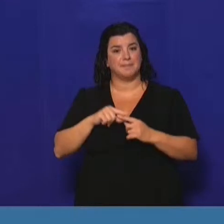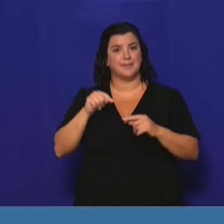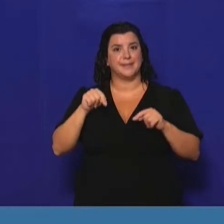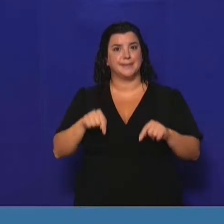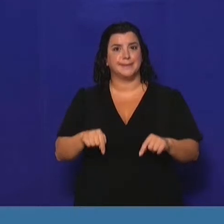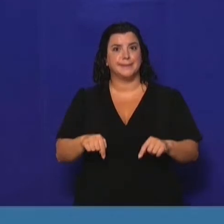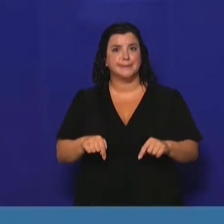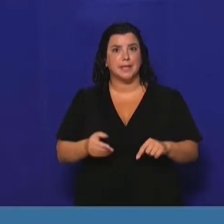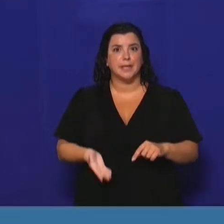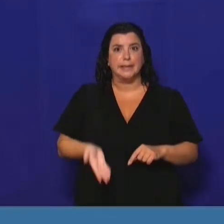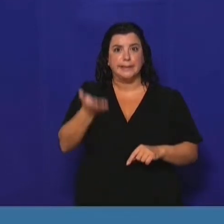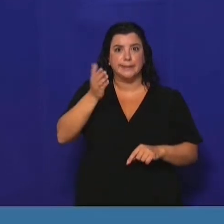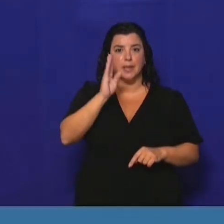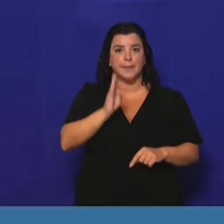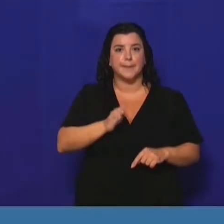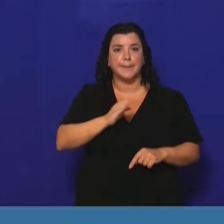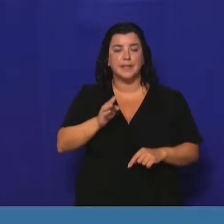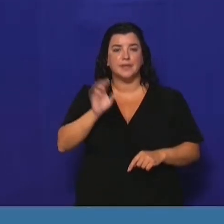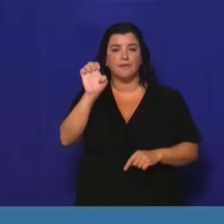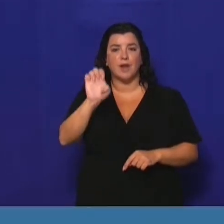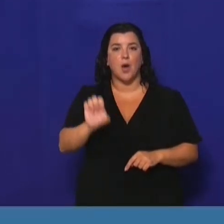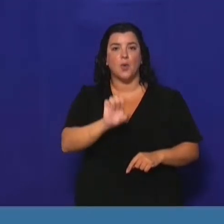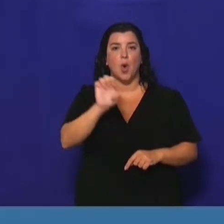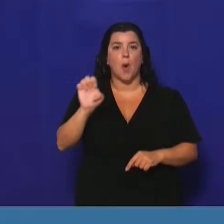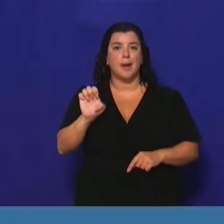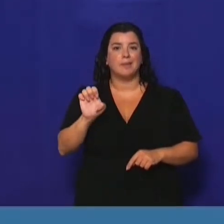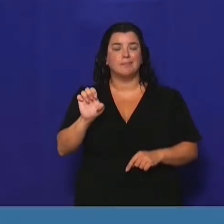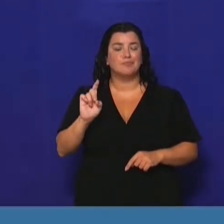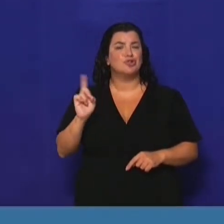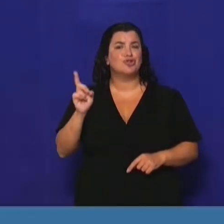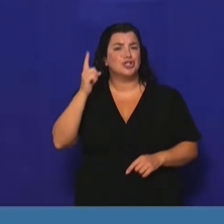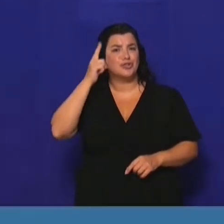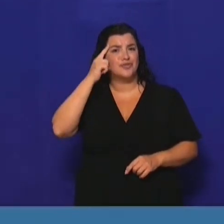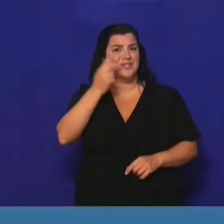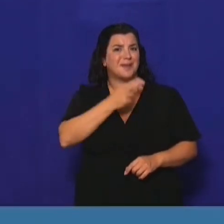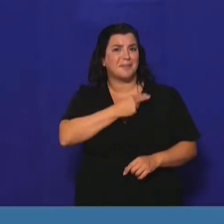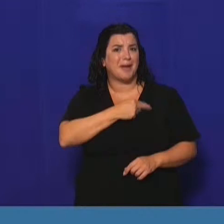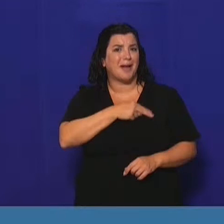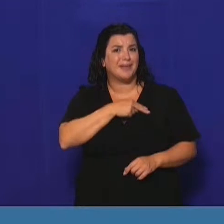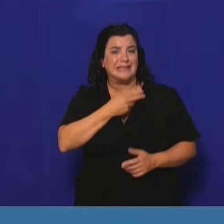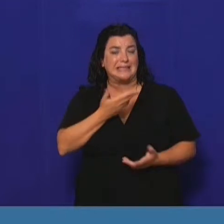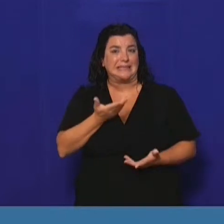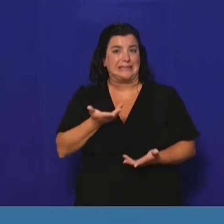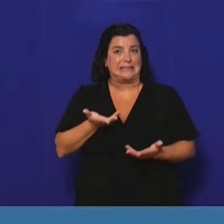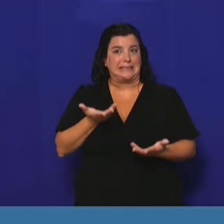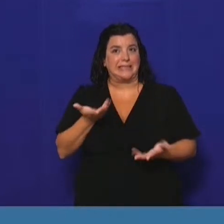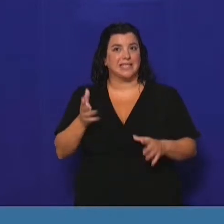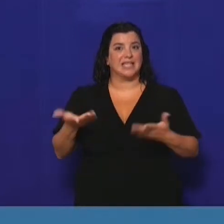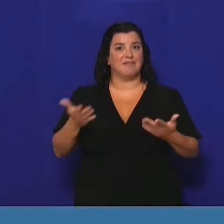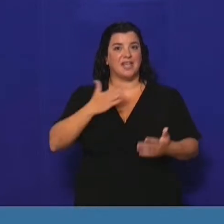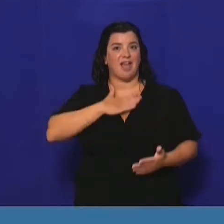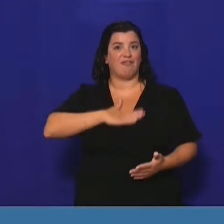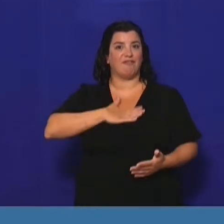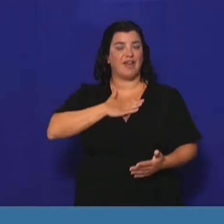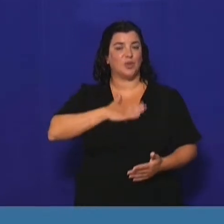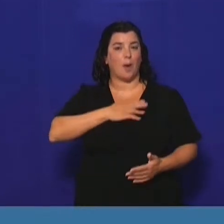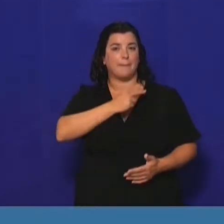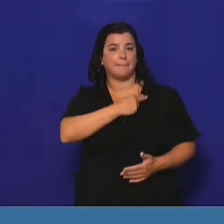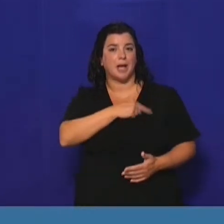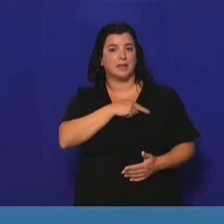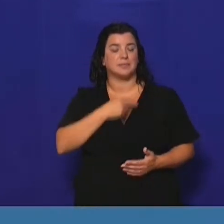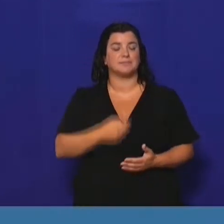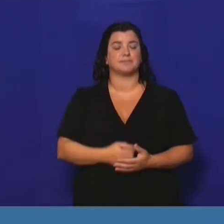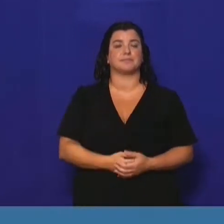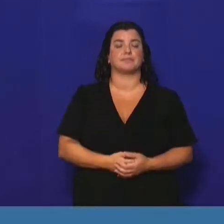rate fl-Ewropa. Xi jfisser dan għal Malta u kif affettwa l-feedback li qed nirċievu. It-tieni